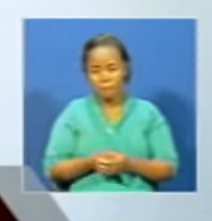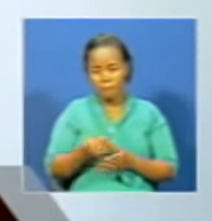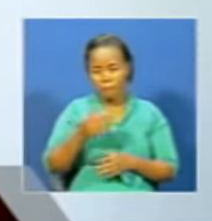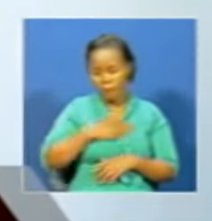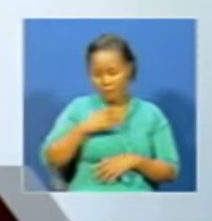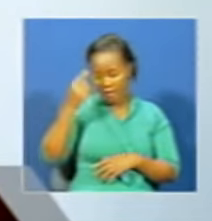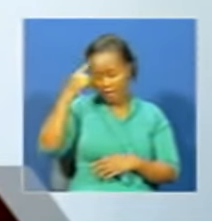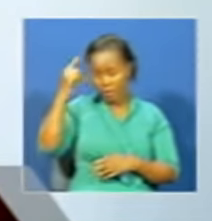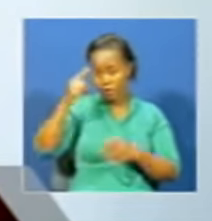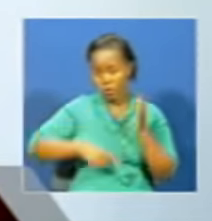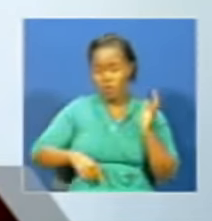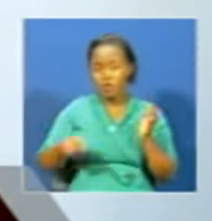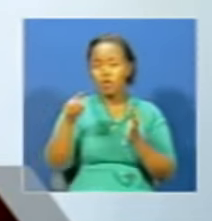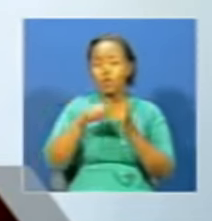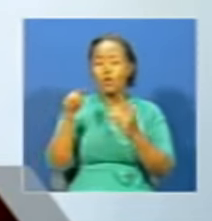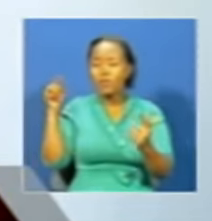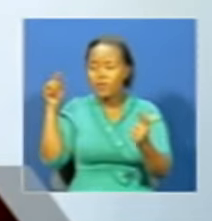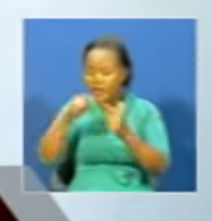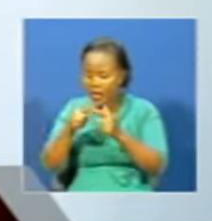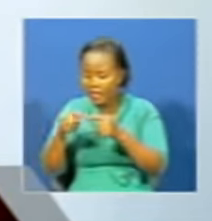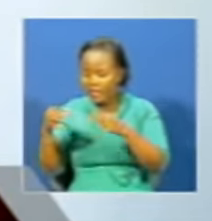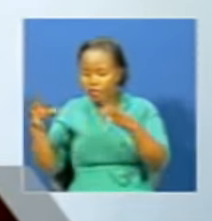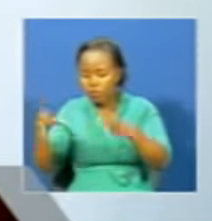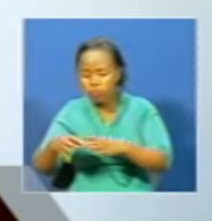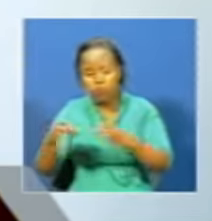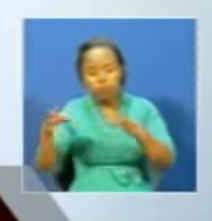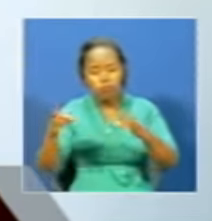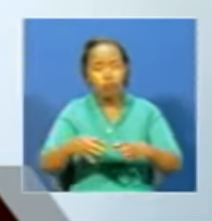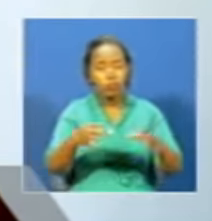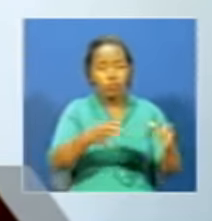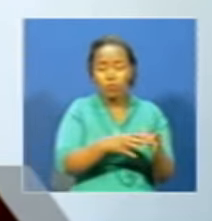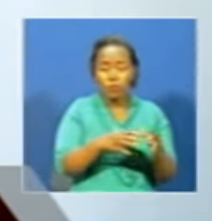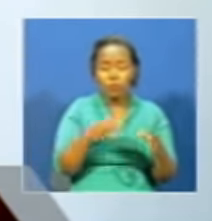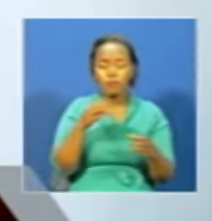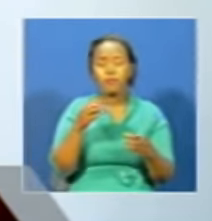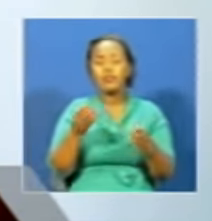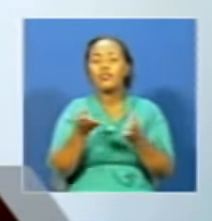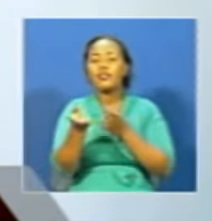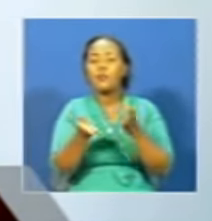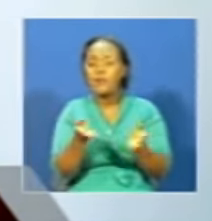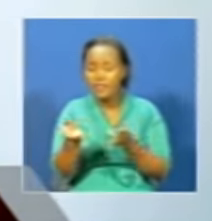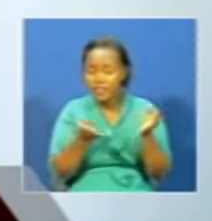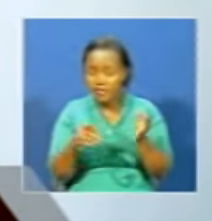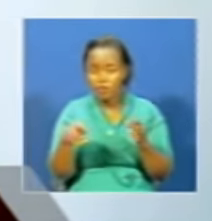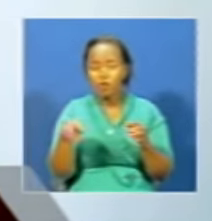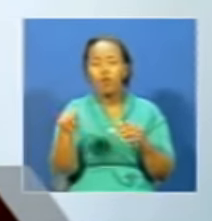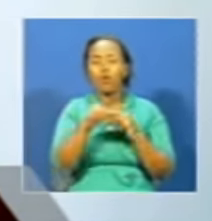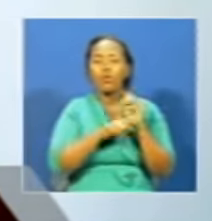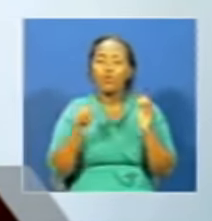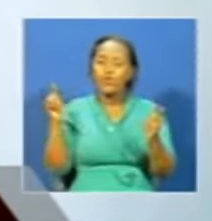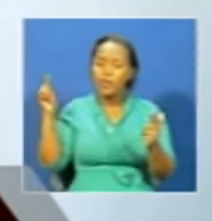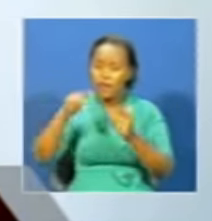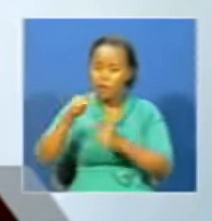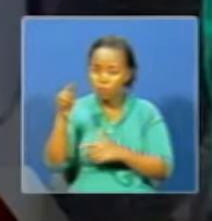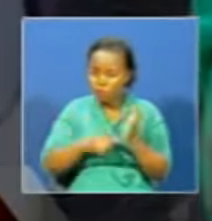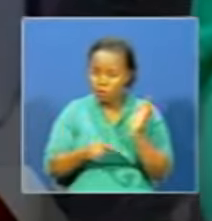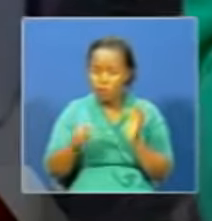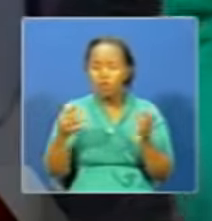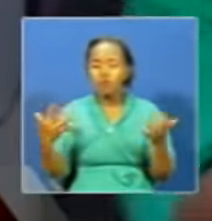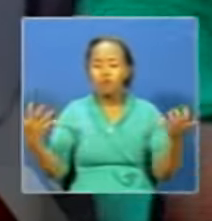targeting groups in informal businesses and enabling them to pull together through our AI-powered